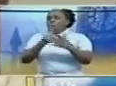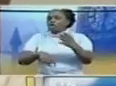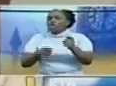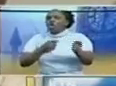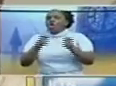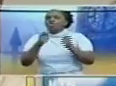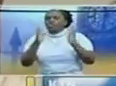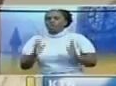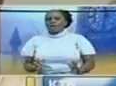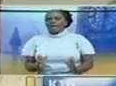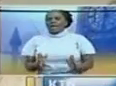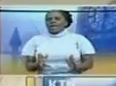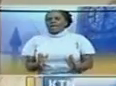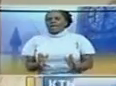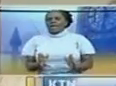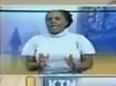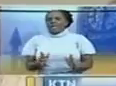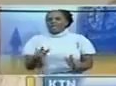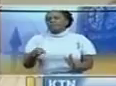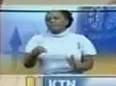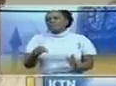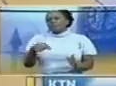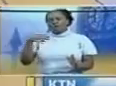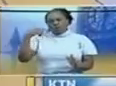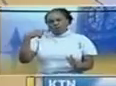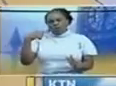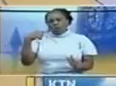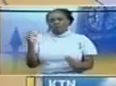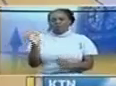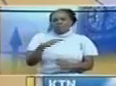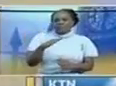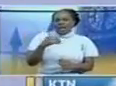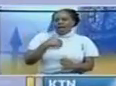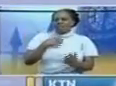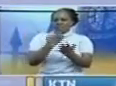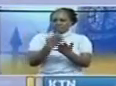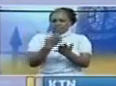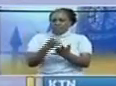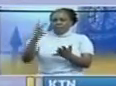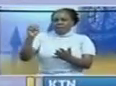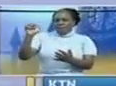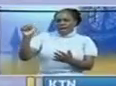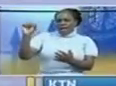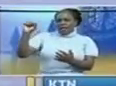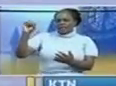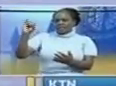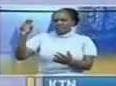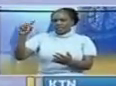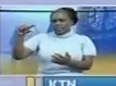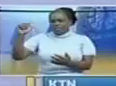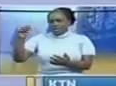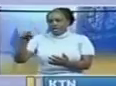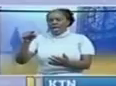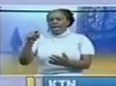who is here, the amount of power the machines are generating. If you want to regulate Masiga Power Station, you open the Masiga Power